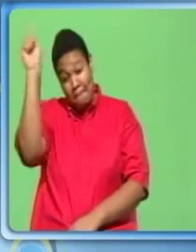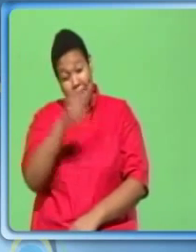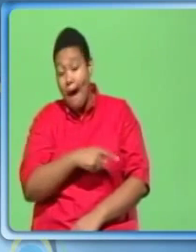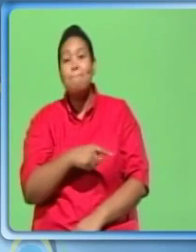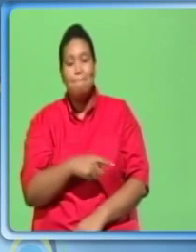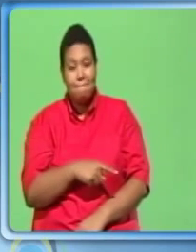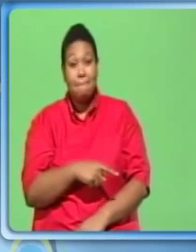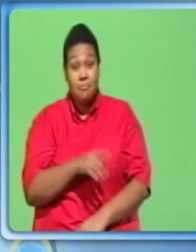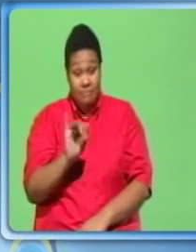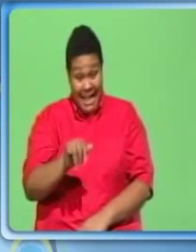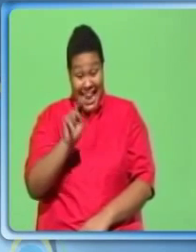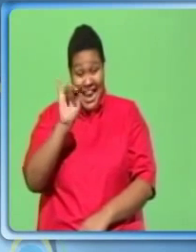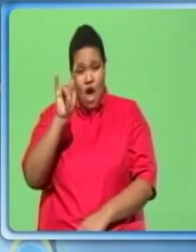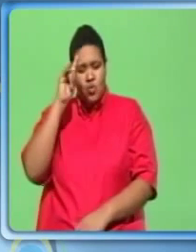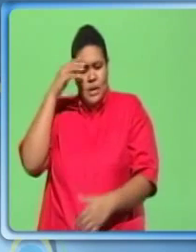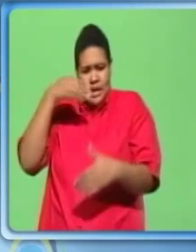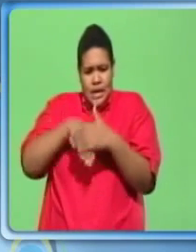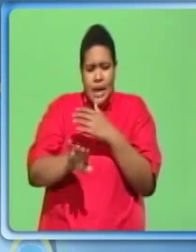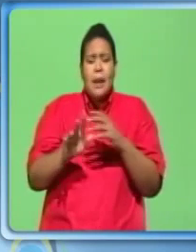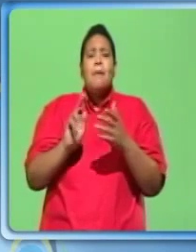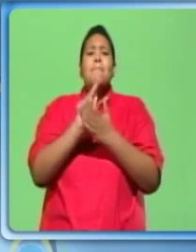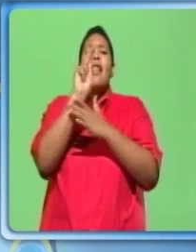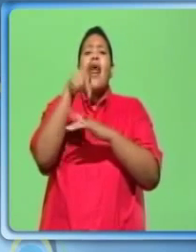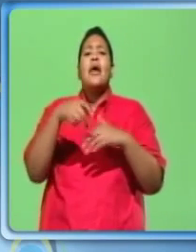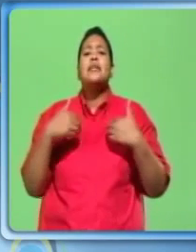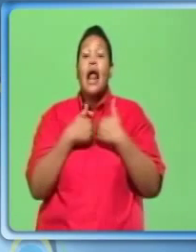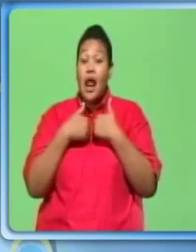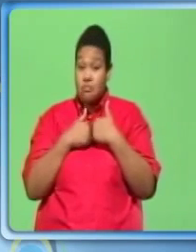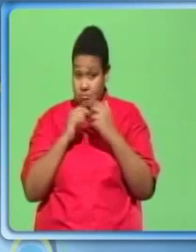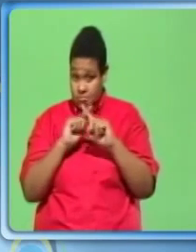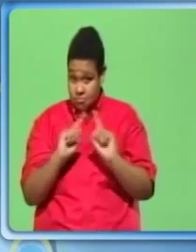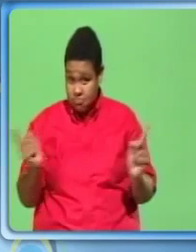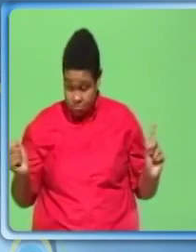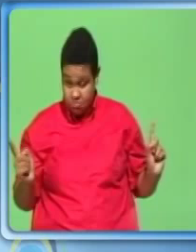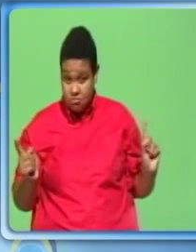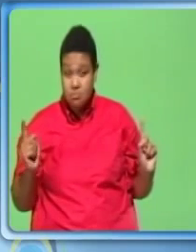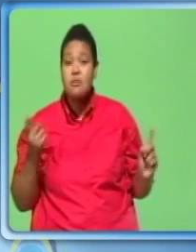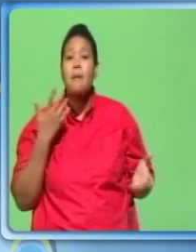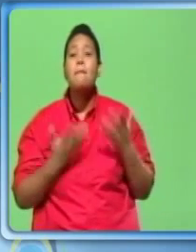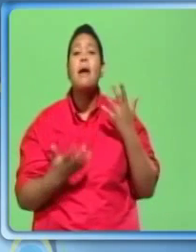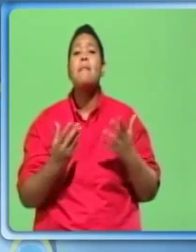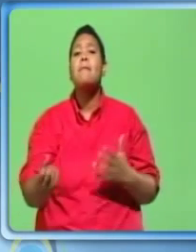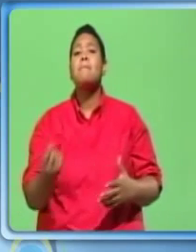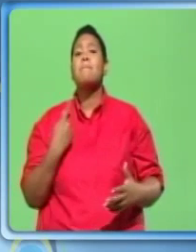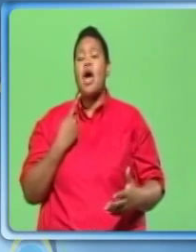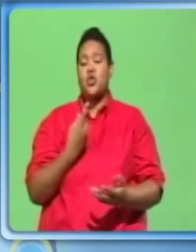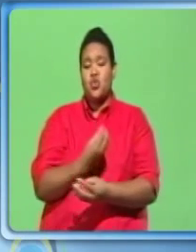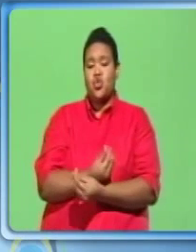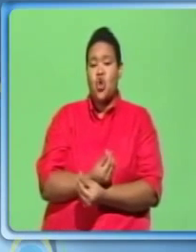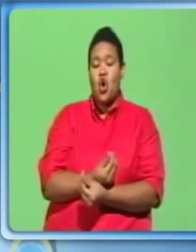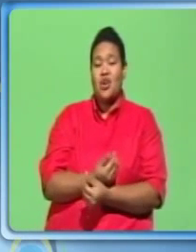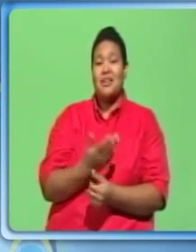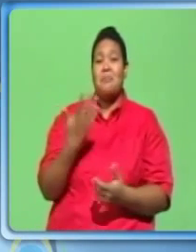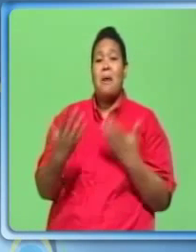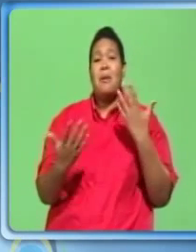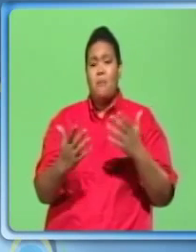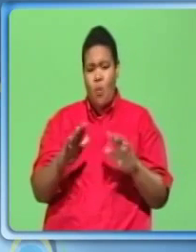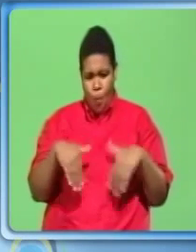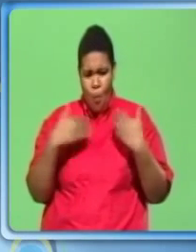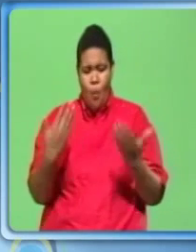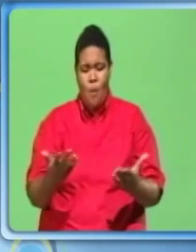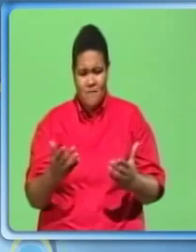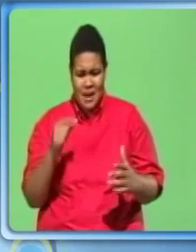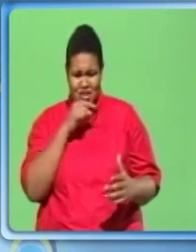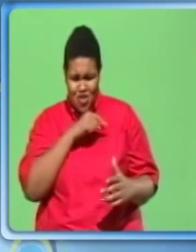nitrates will enter plants and animals. However, it may be returned to the soil by nitrifying